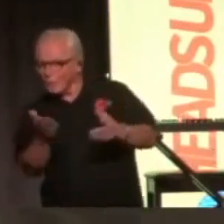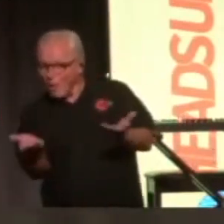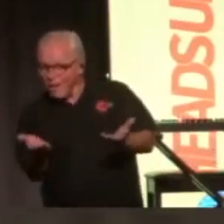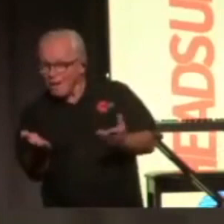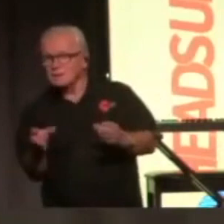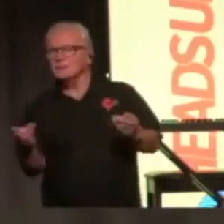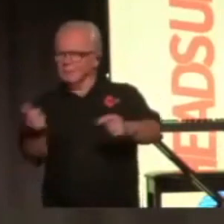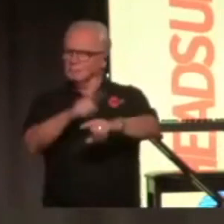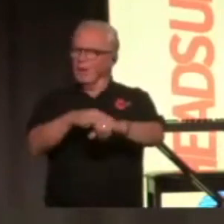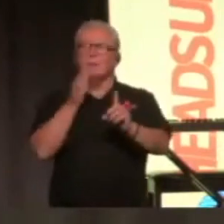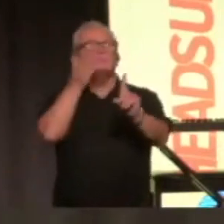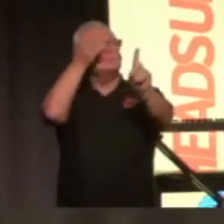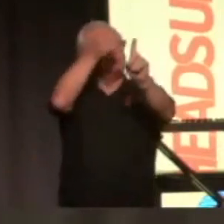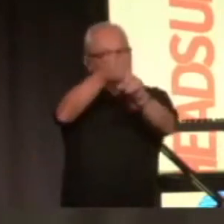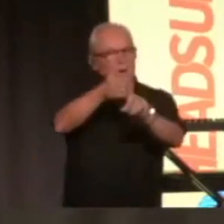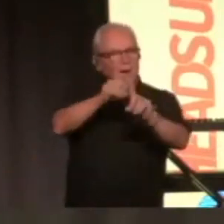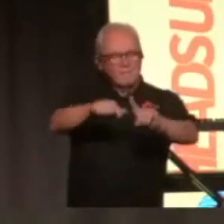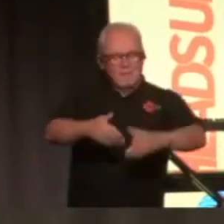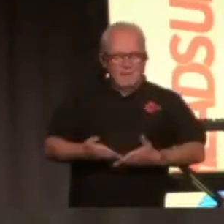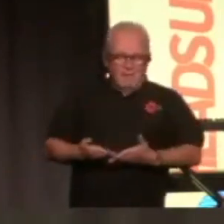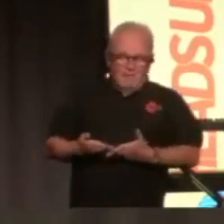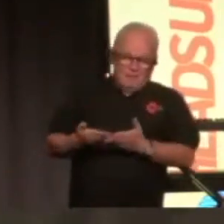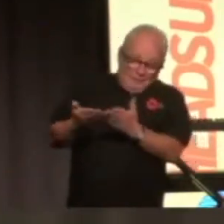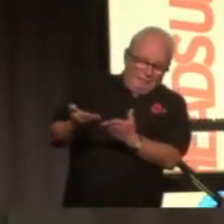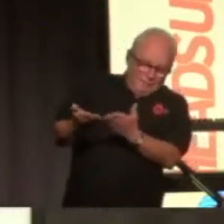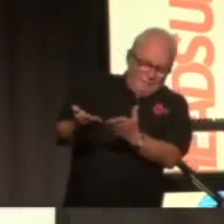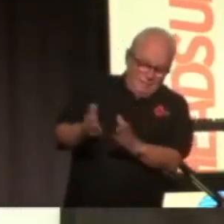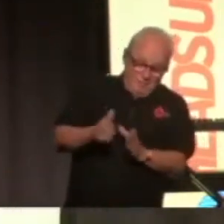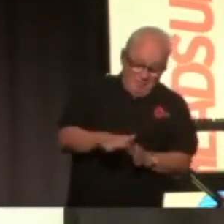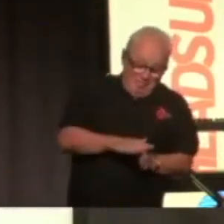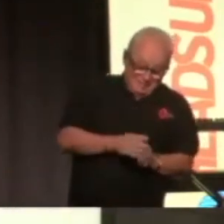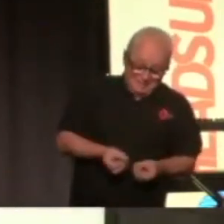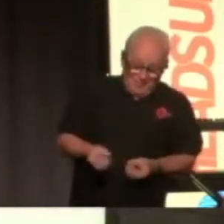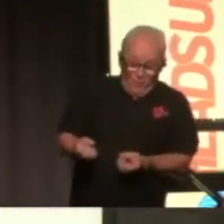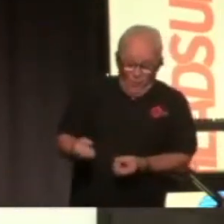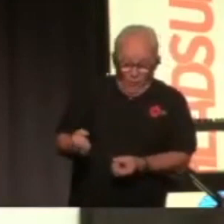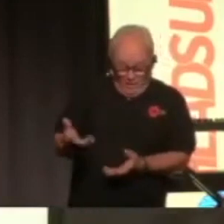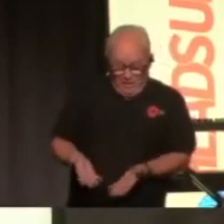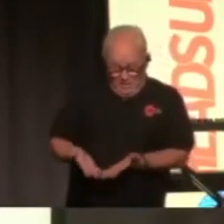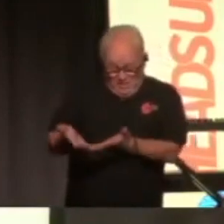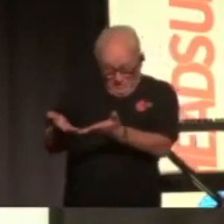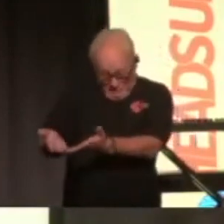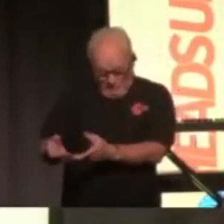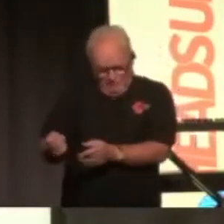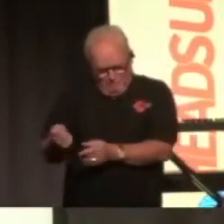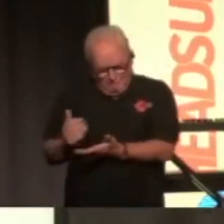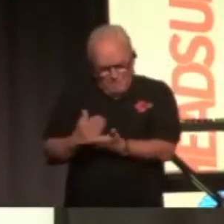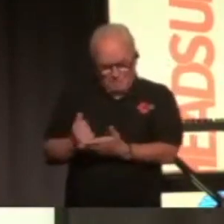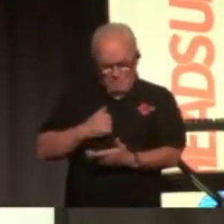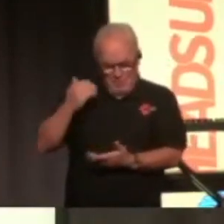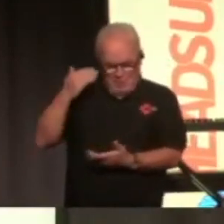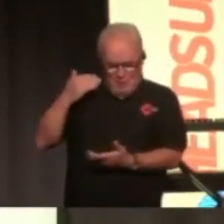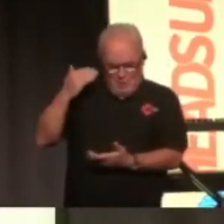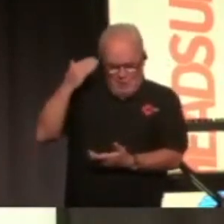sometime, you're going to give place, you're going to give territory, you're going to give your head, your mind,